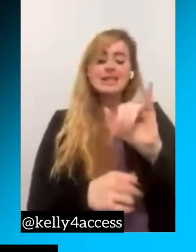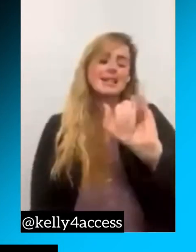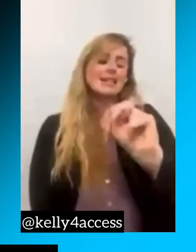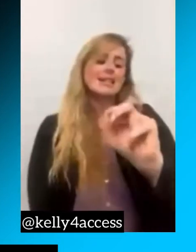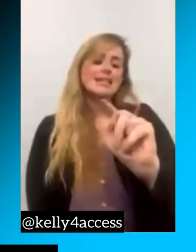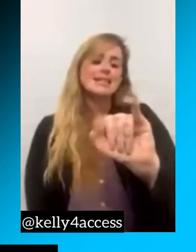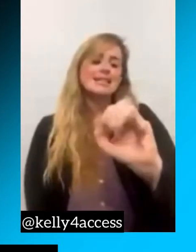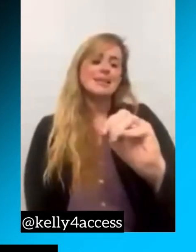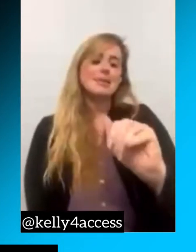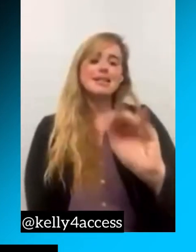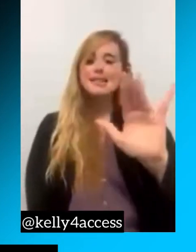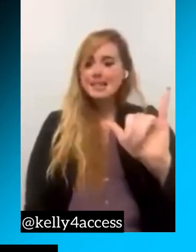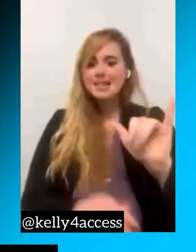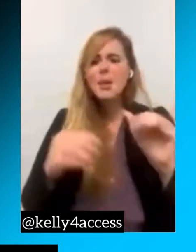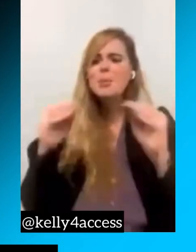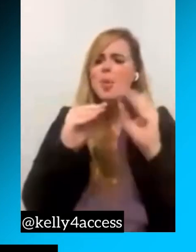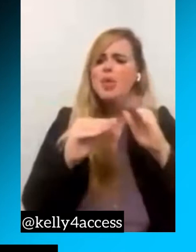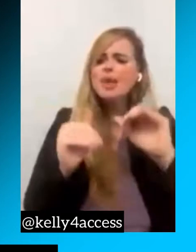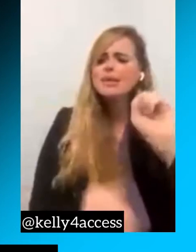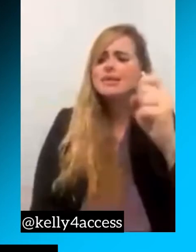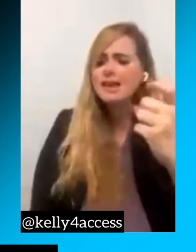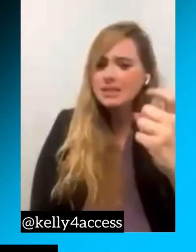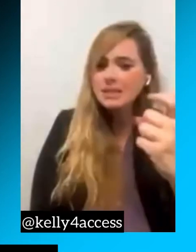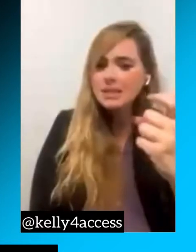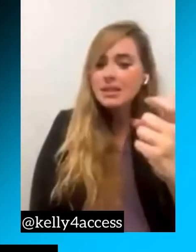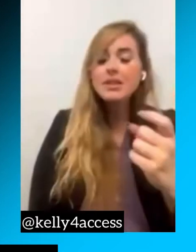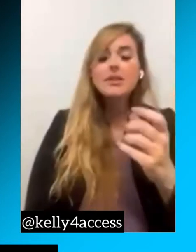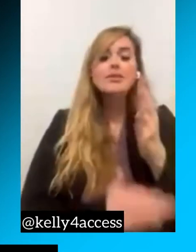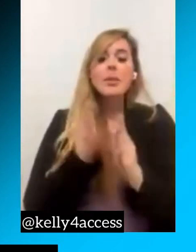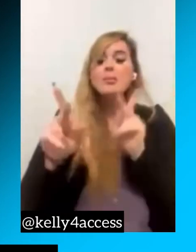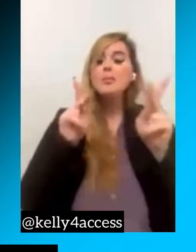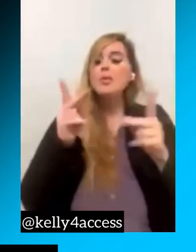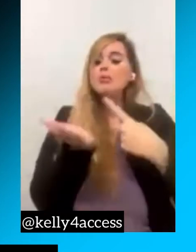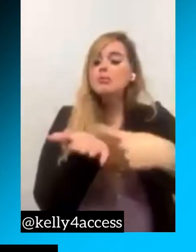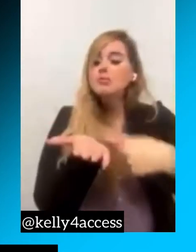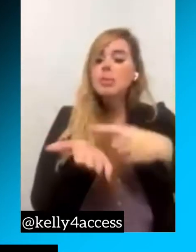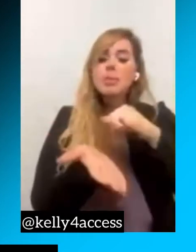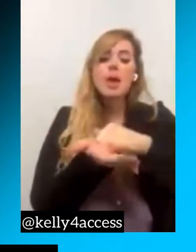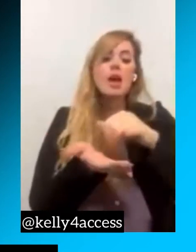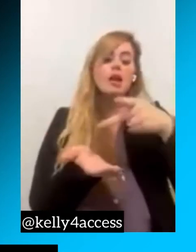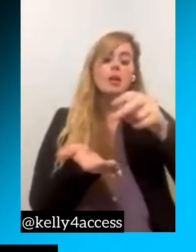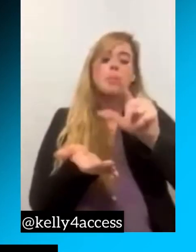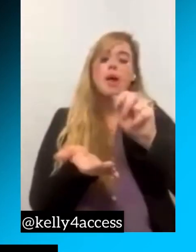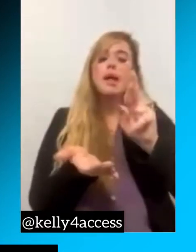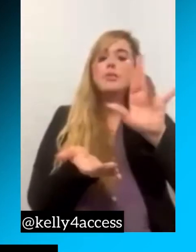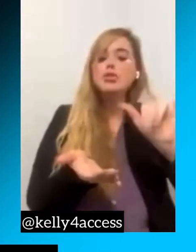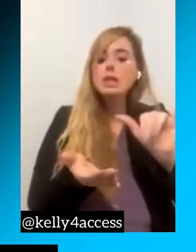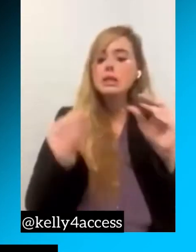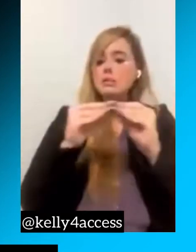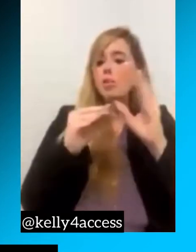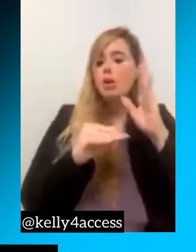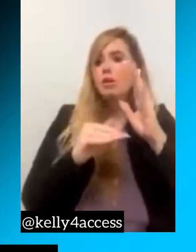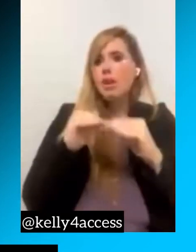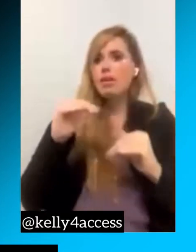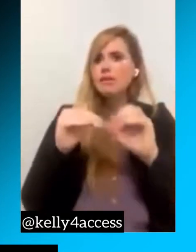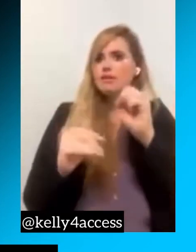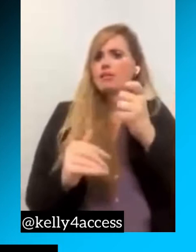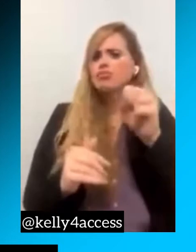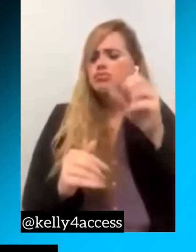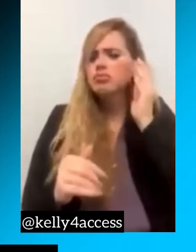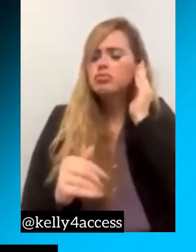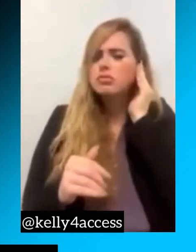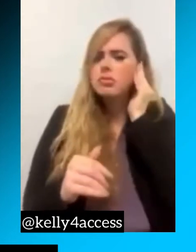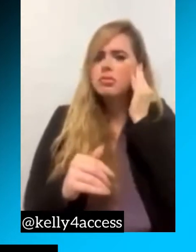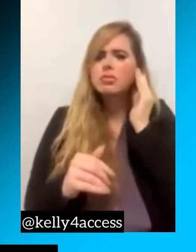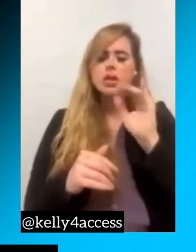that stated that, like, polyamory is about intimacy, and sex can be an aspect of intimacy, but